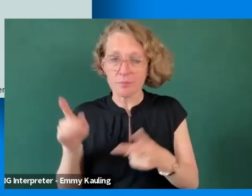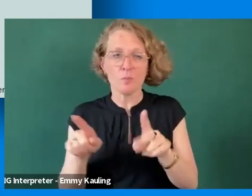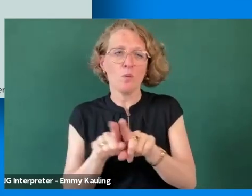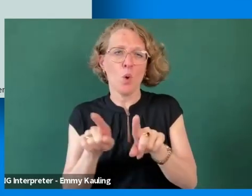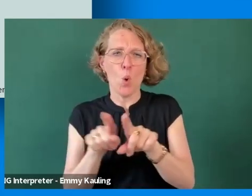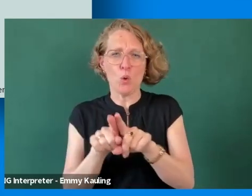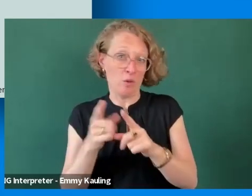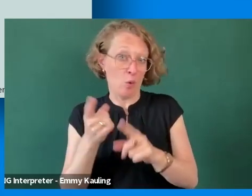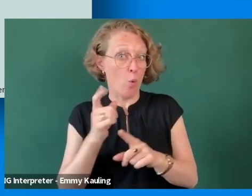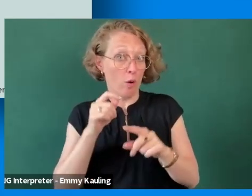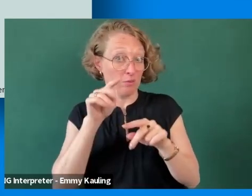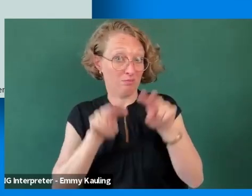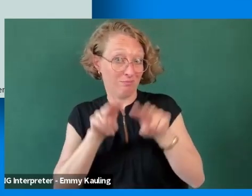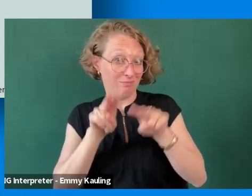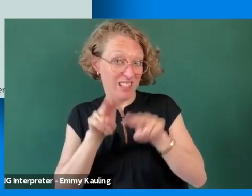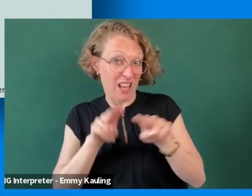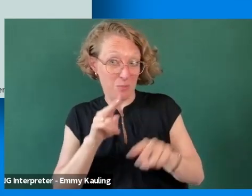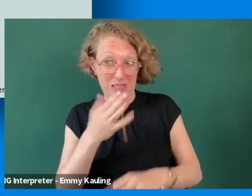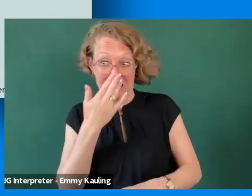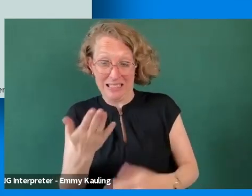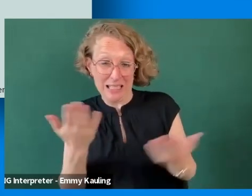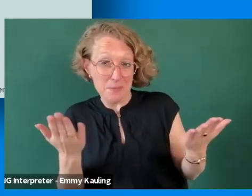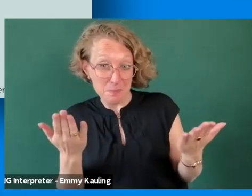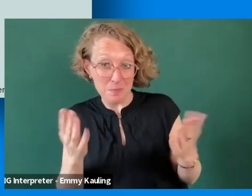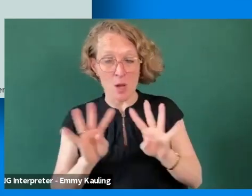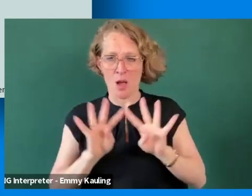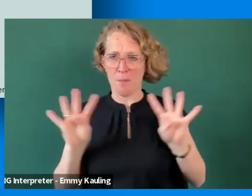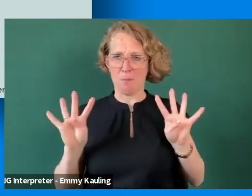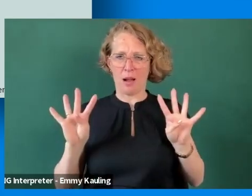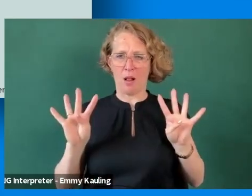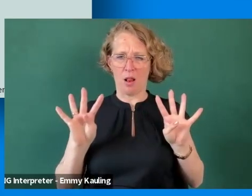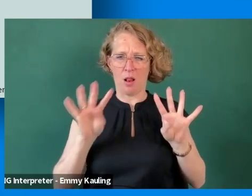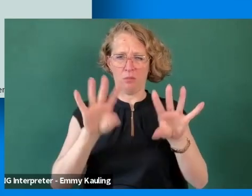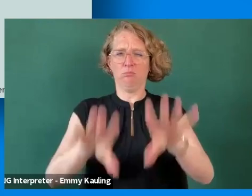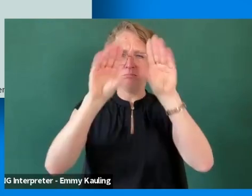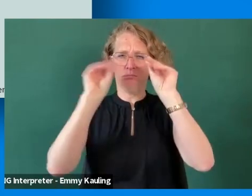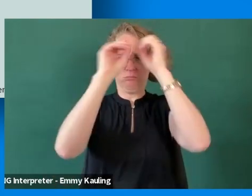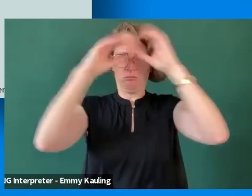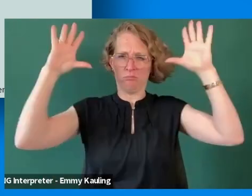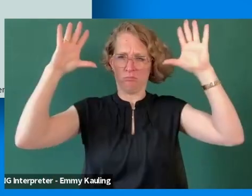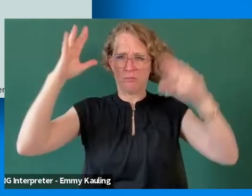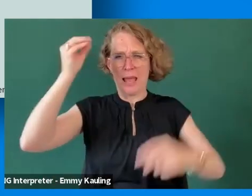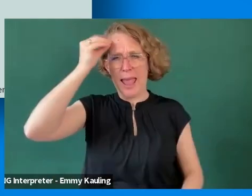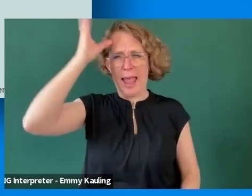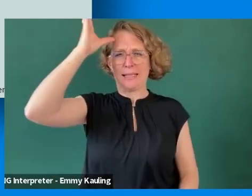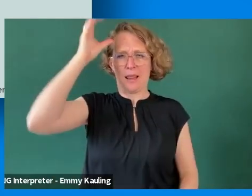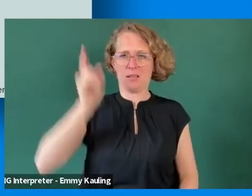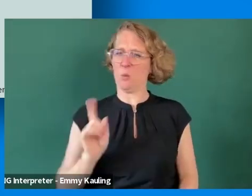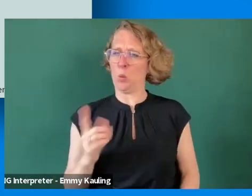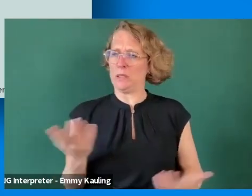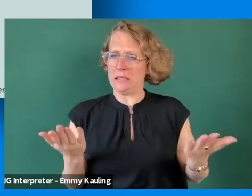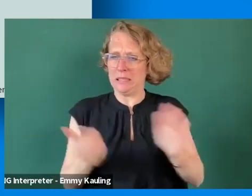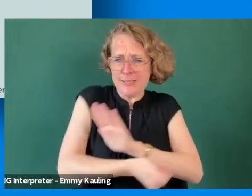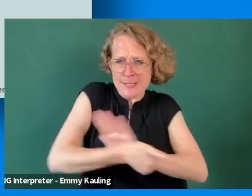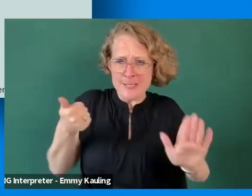be assessed is what panelists understand to be excellent, which is often quite intuitive. So it comes down